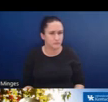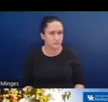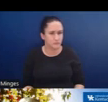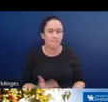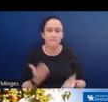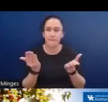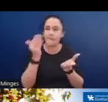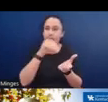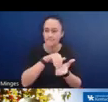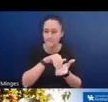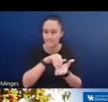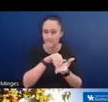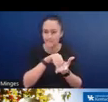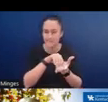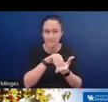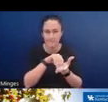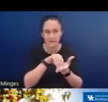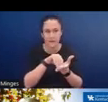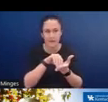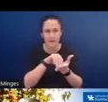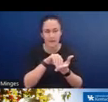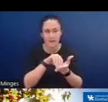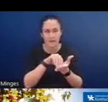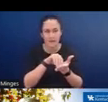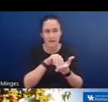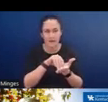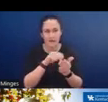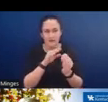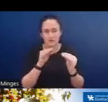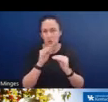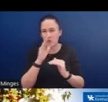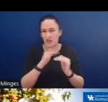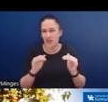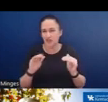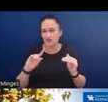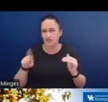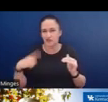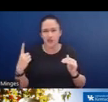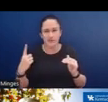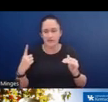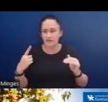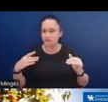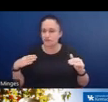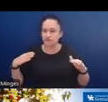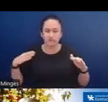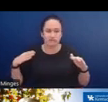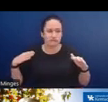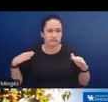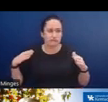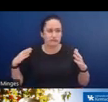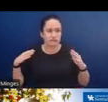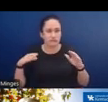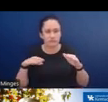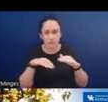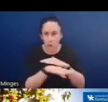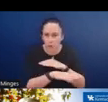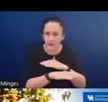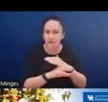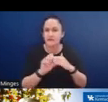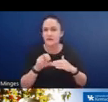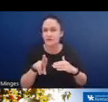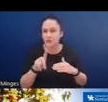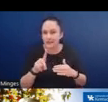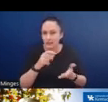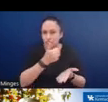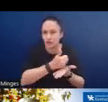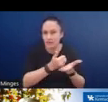Again, it does go beyond just accessing substance use treatment services, that's important,